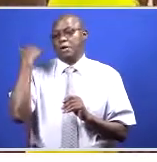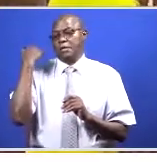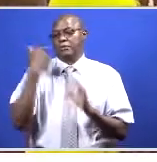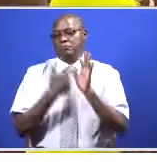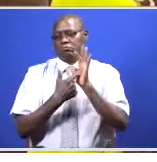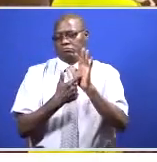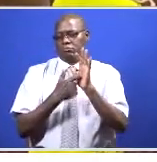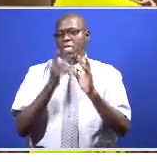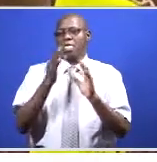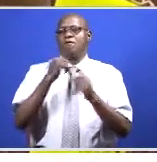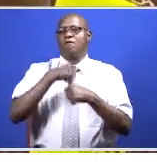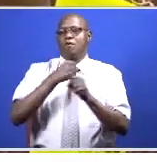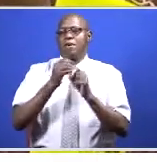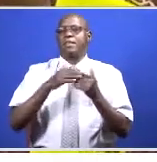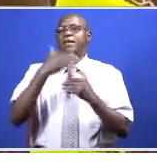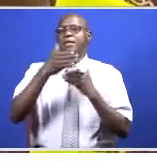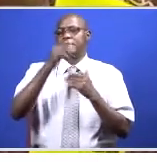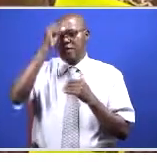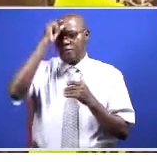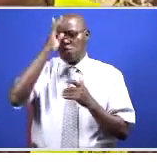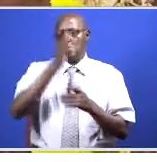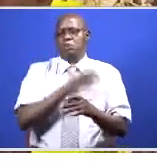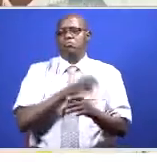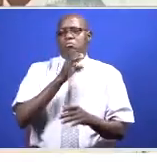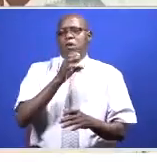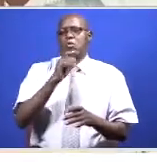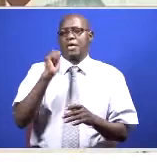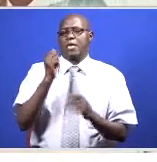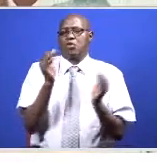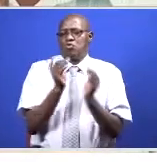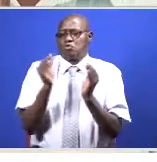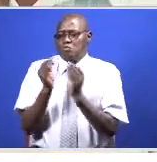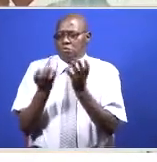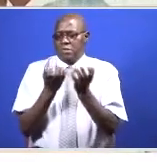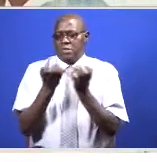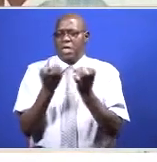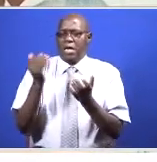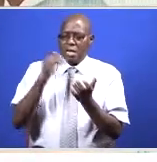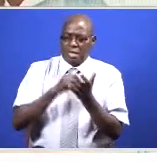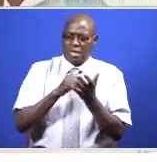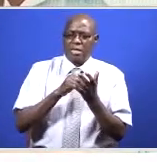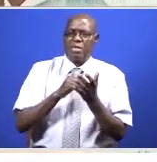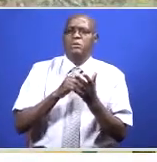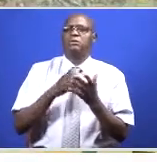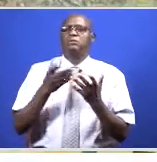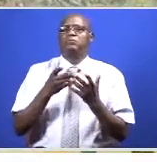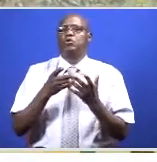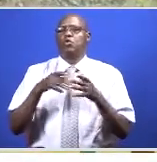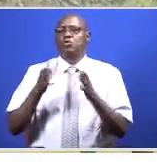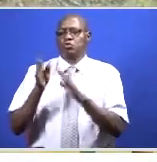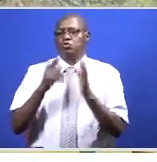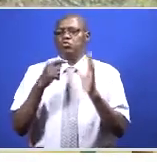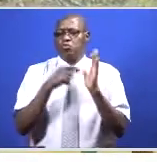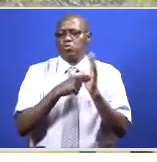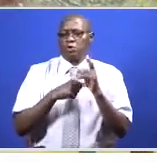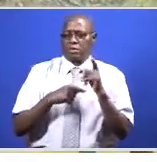formed the next government, he would empower Kenyans in small businesses, yet again took the opportunity in Kwale County to point out that